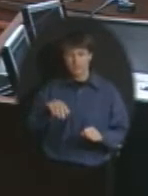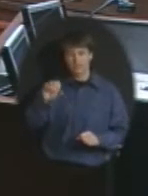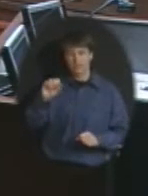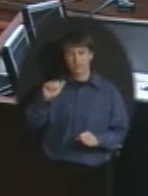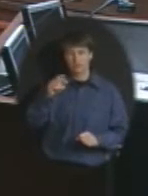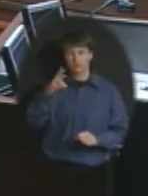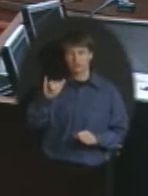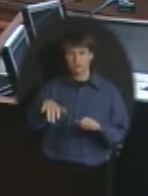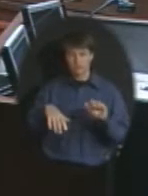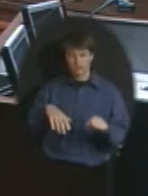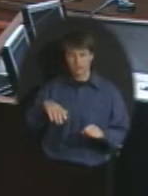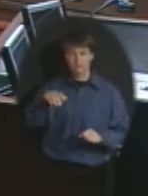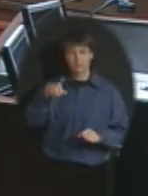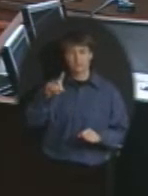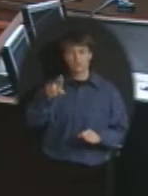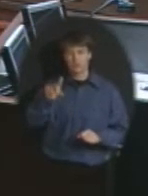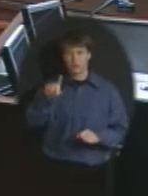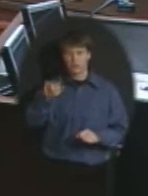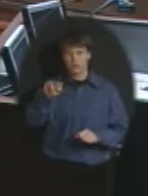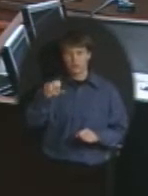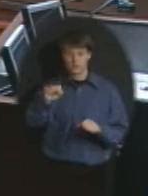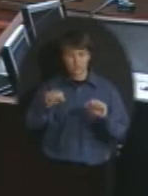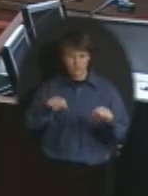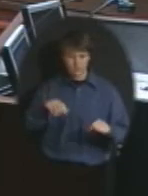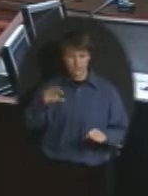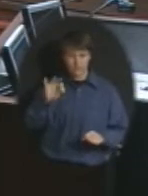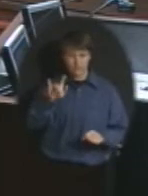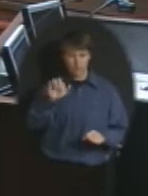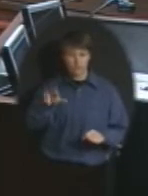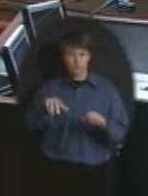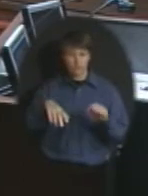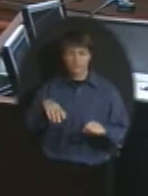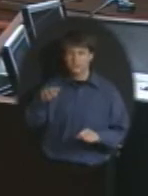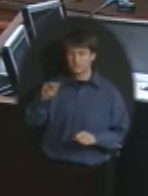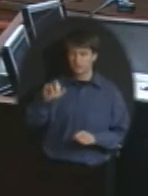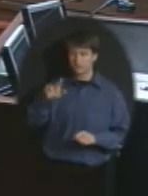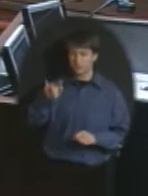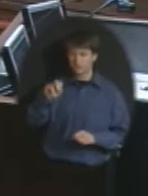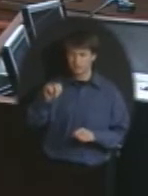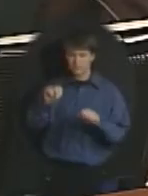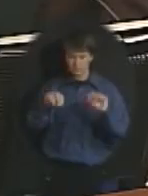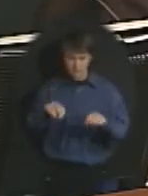Ashley? Yes. Dr. Daniels? Yes. Mrs. Felter? Mrs. Martin? Yes.